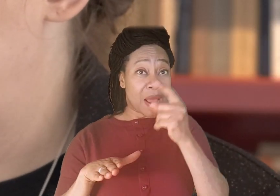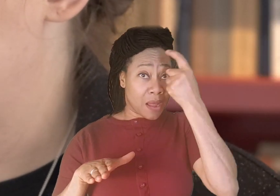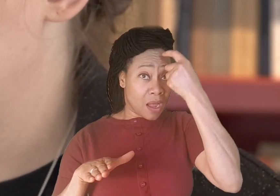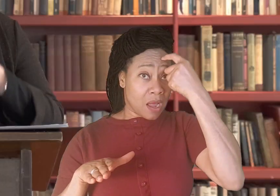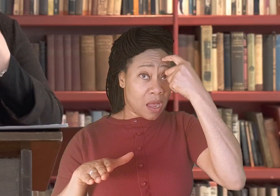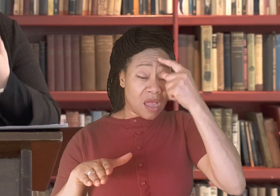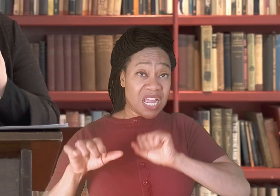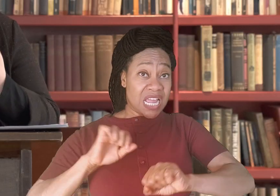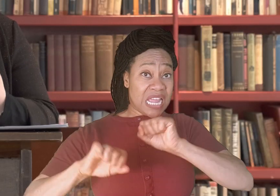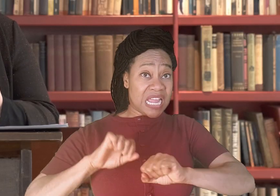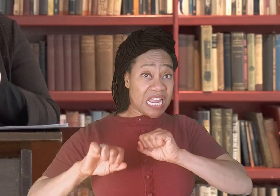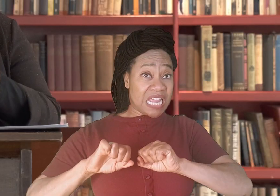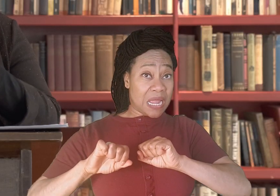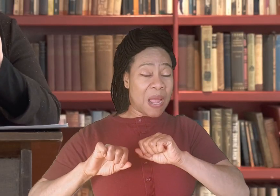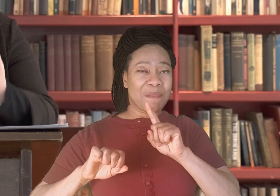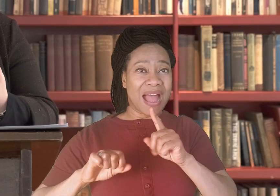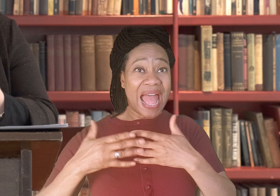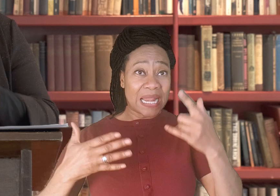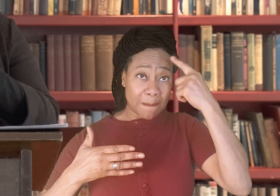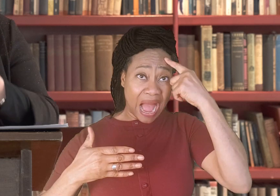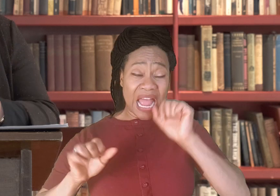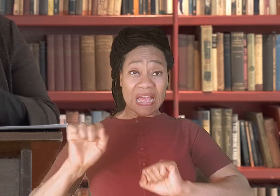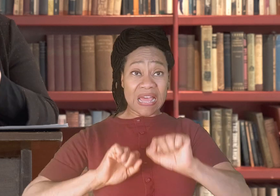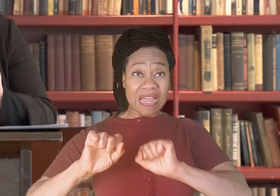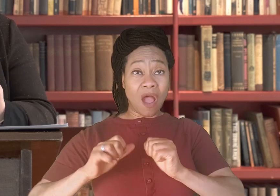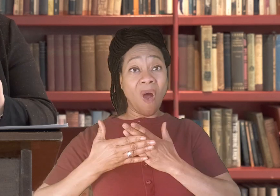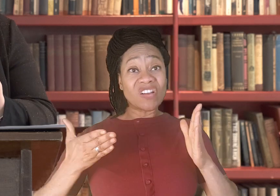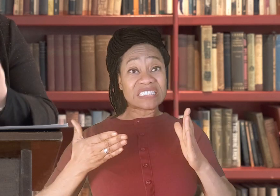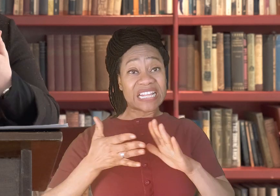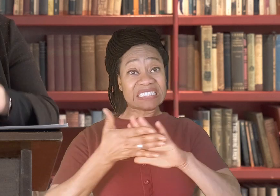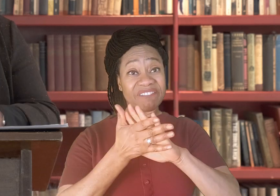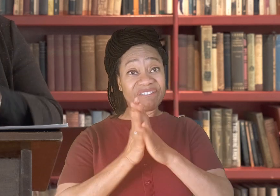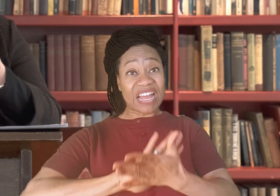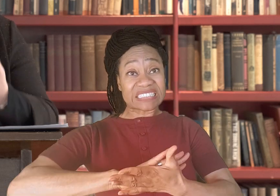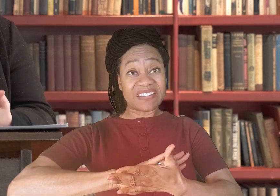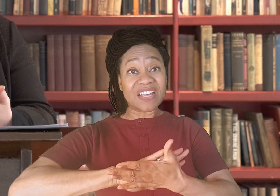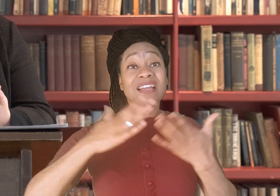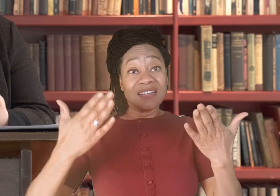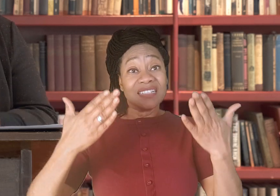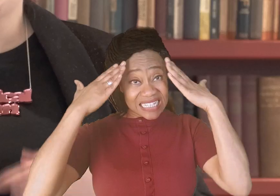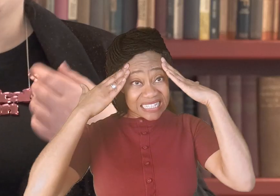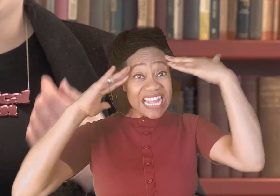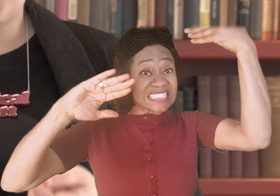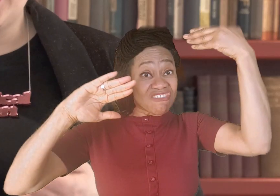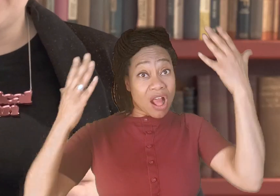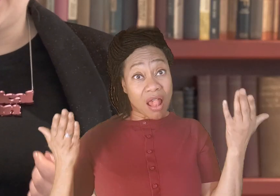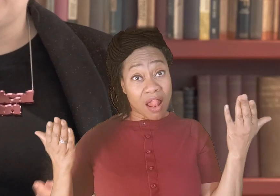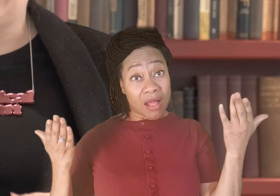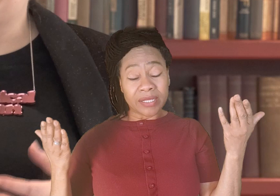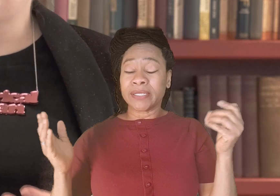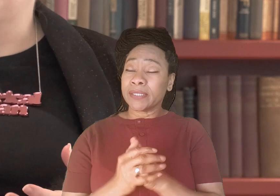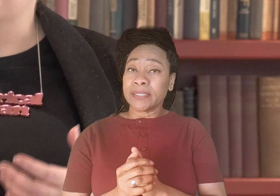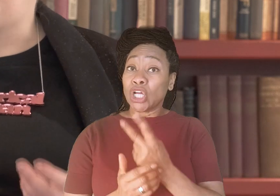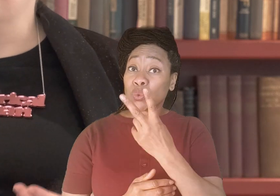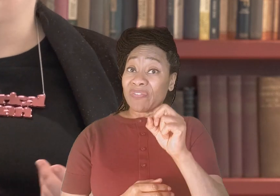is unwilling. And any mind that is unwilling is obviously defective, is hysterical. In the 20th